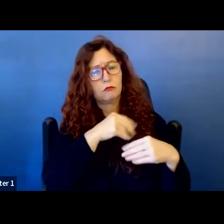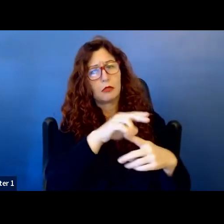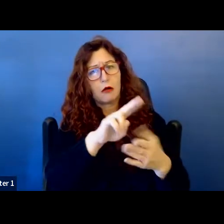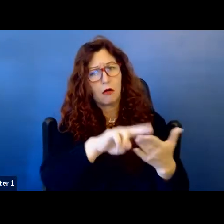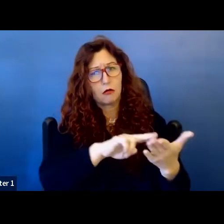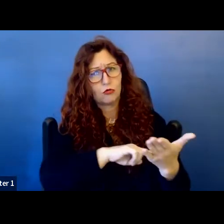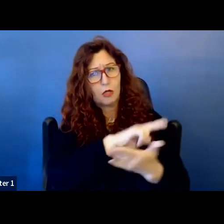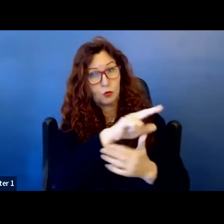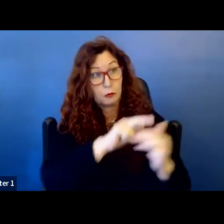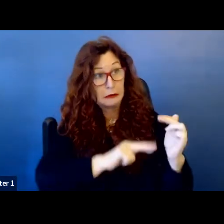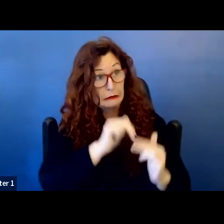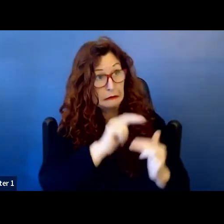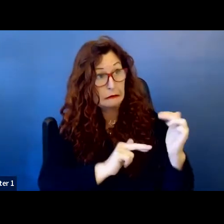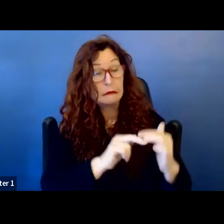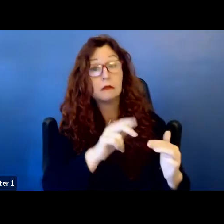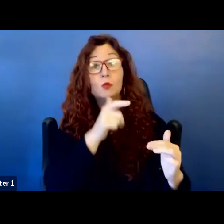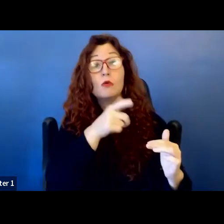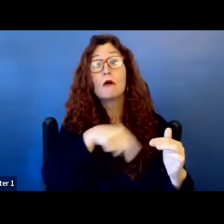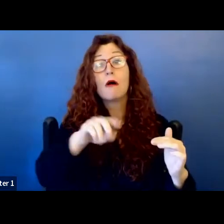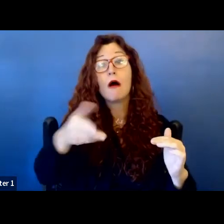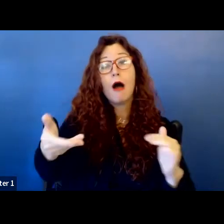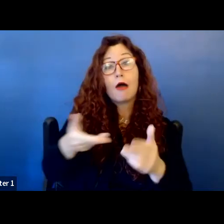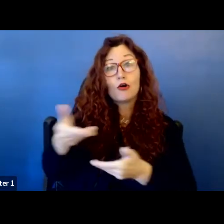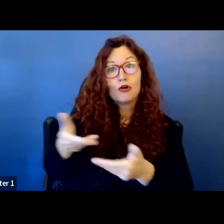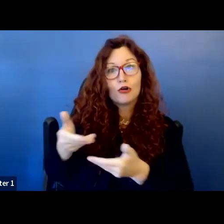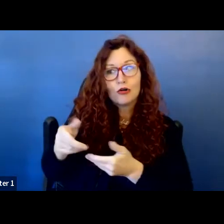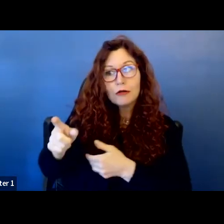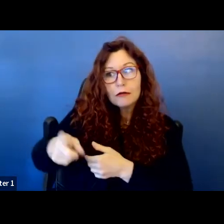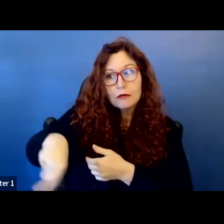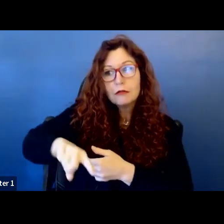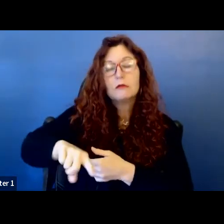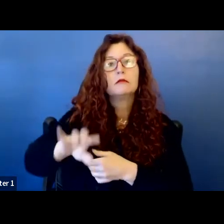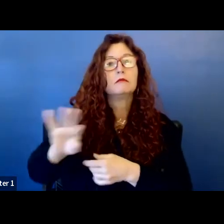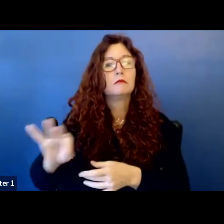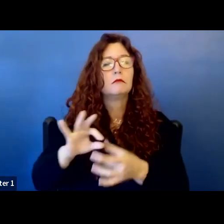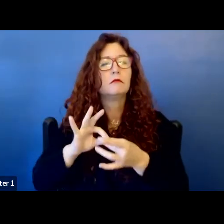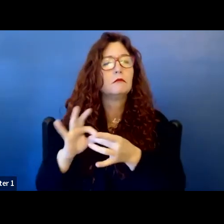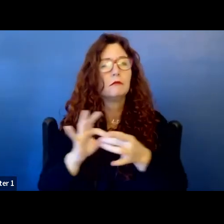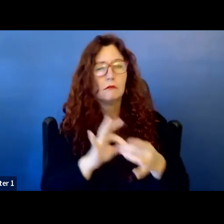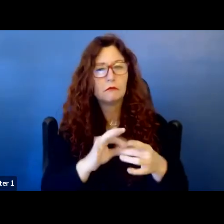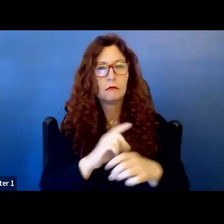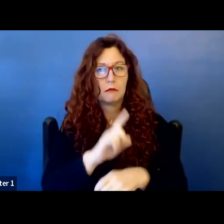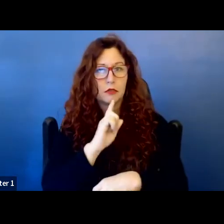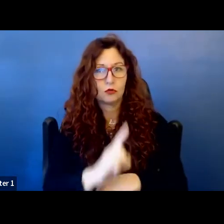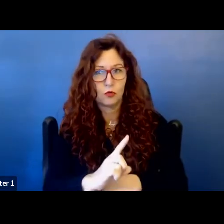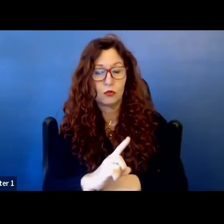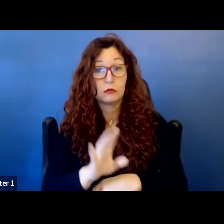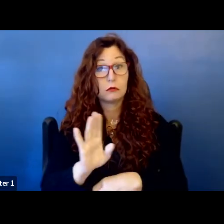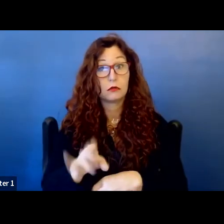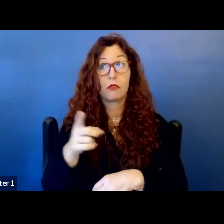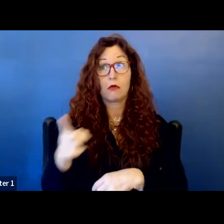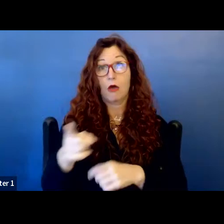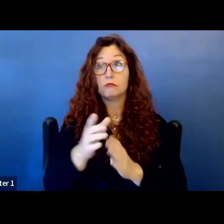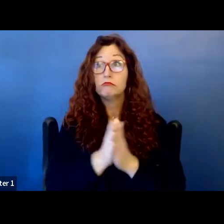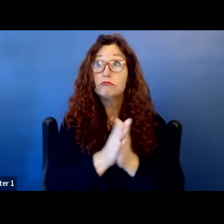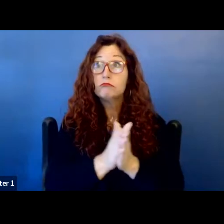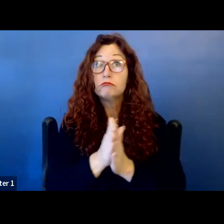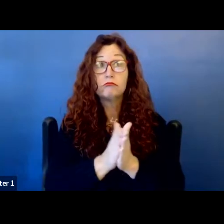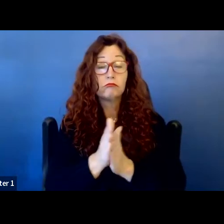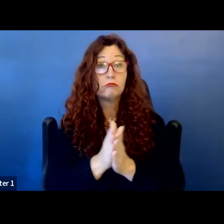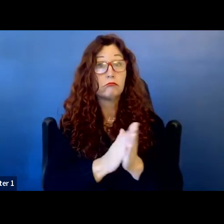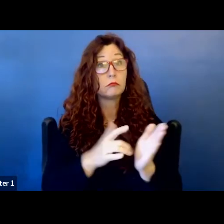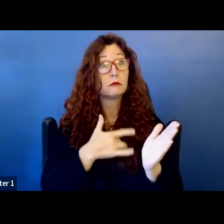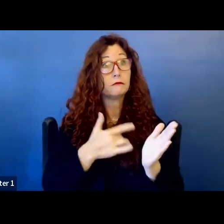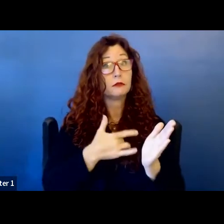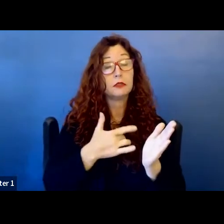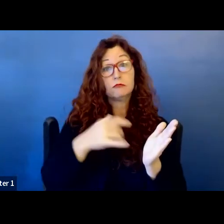find and that sentiment was likely in earnest given the legacy of exclusion is probably unlikely that anyone hiring for